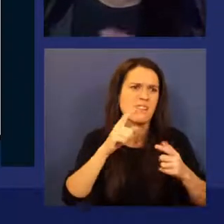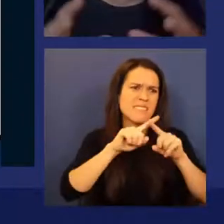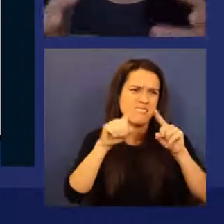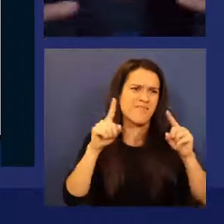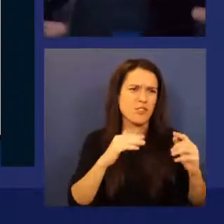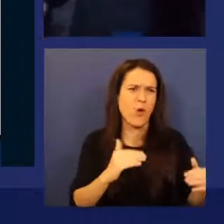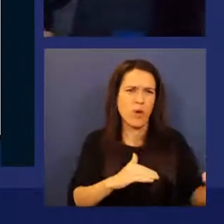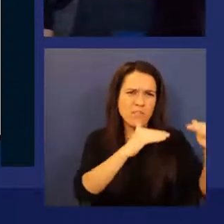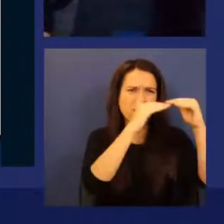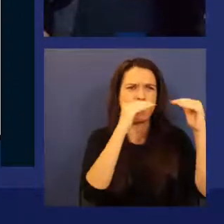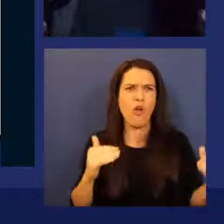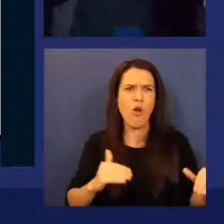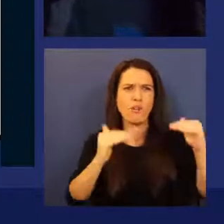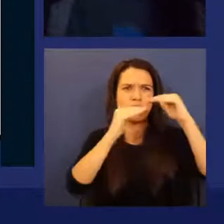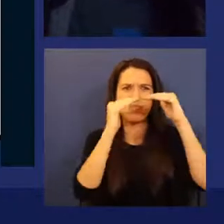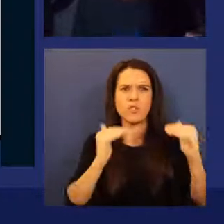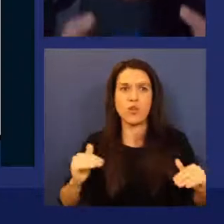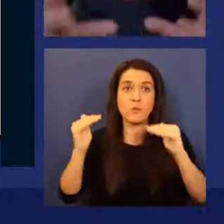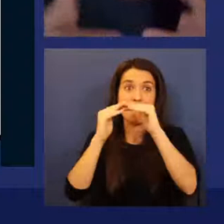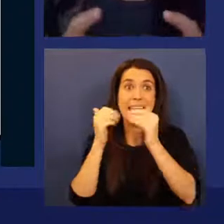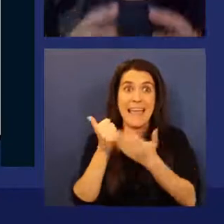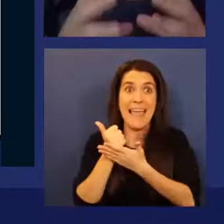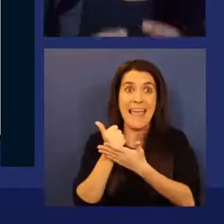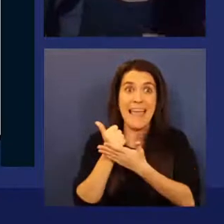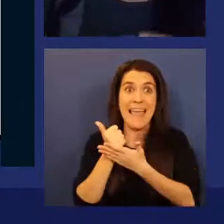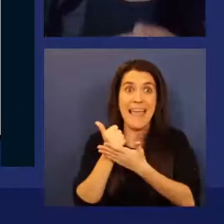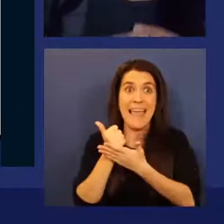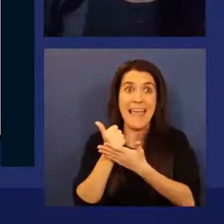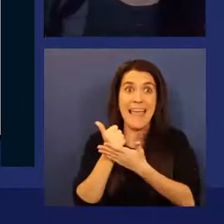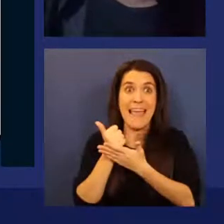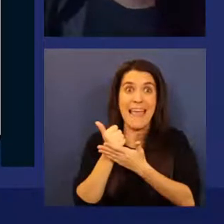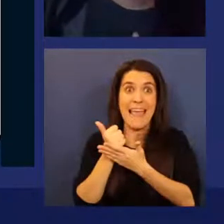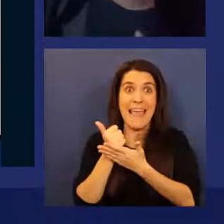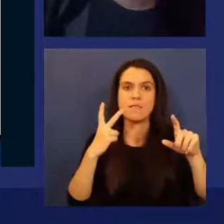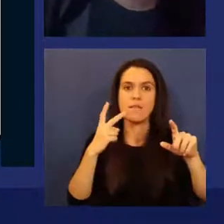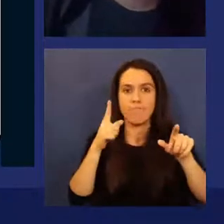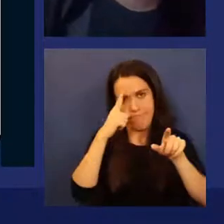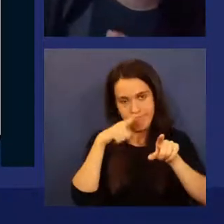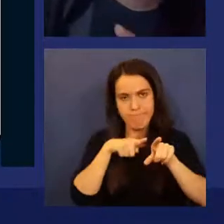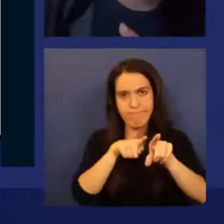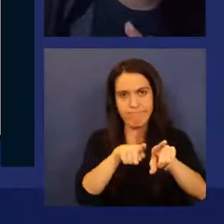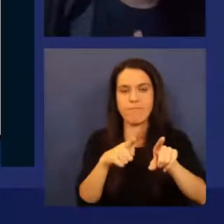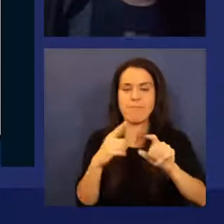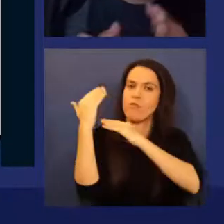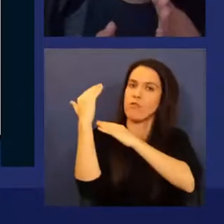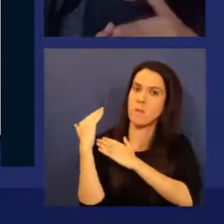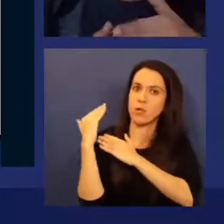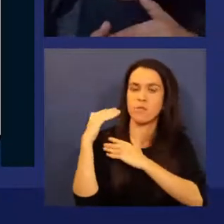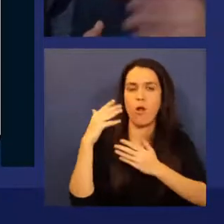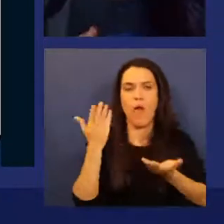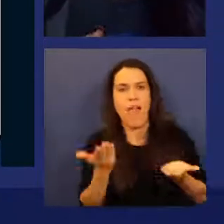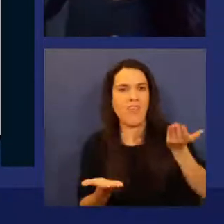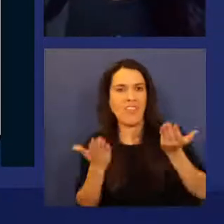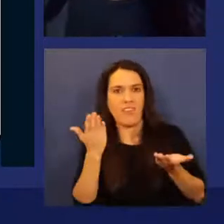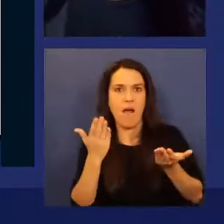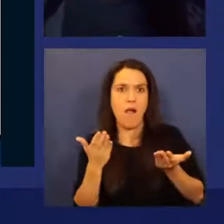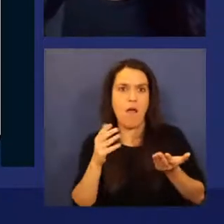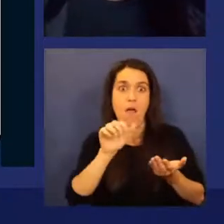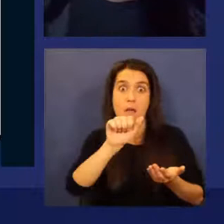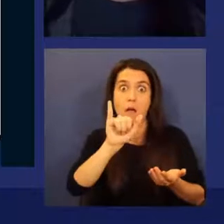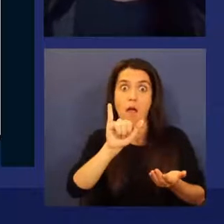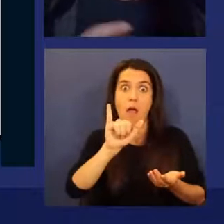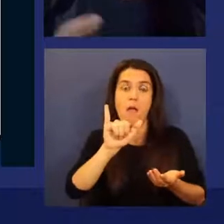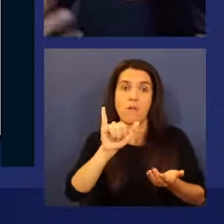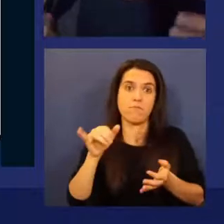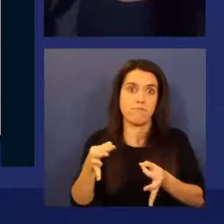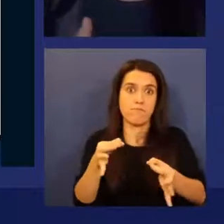out there that will help companies align with ethical and responsible AI solutions and strategies that serve their